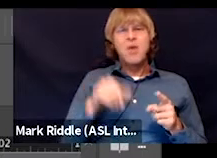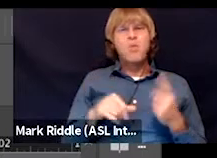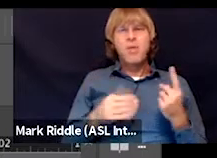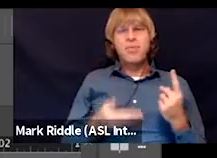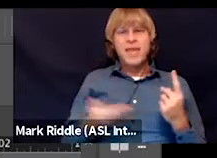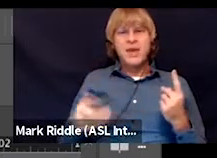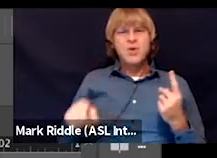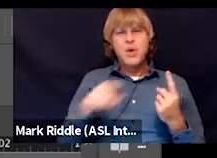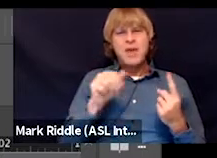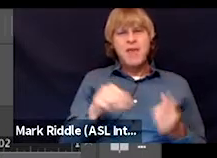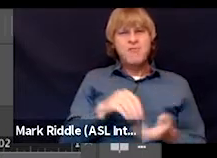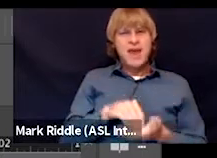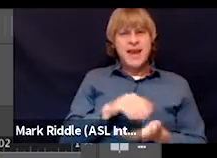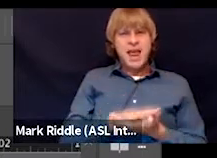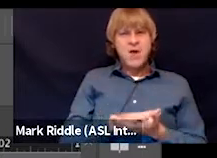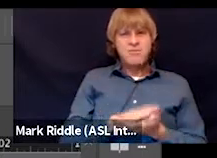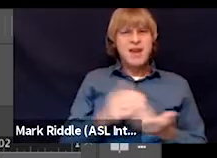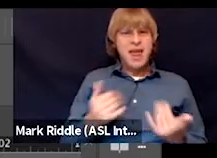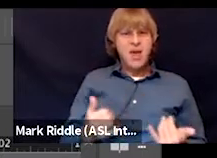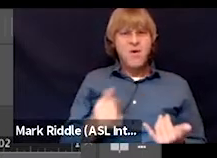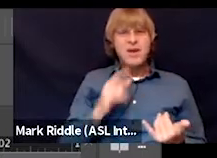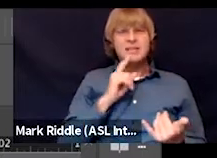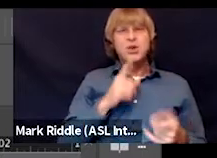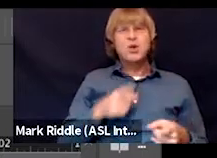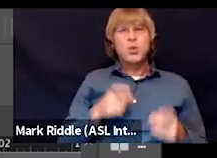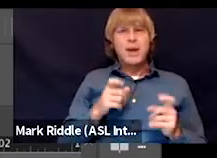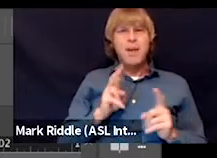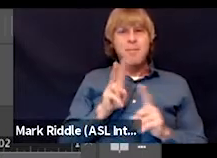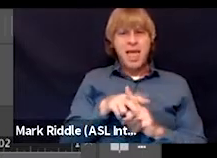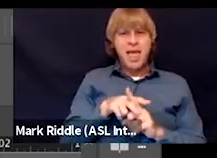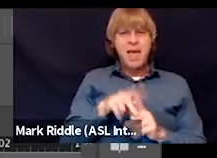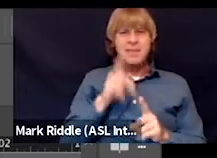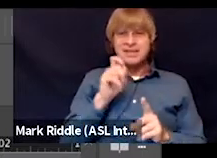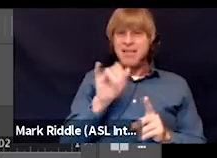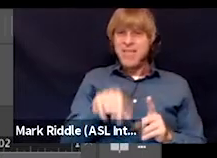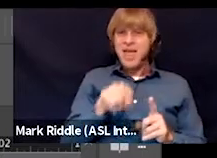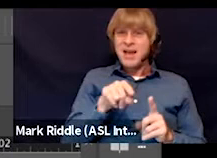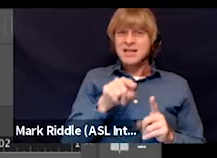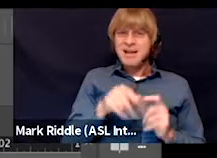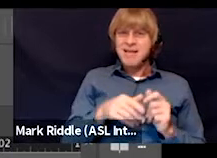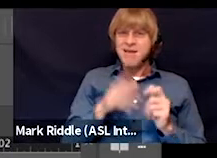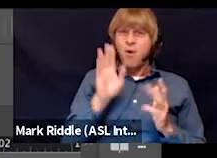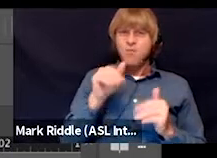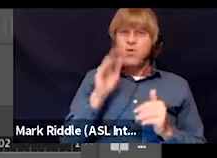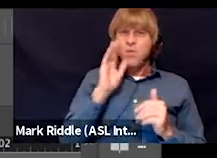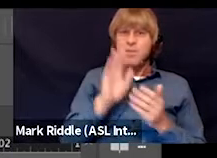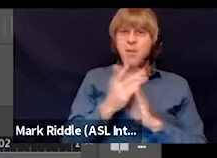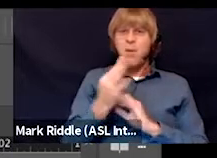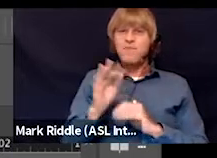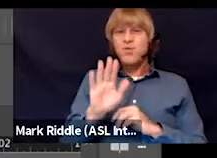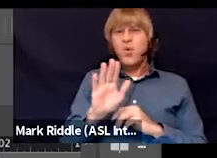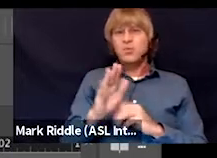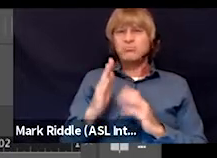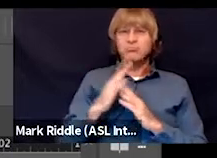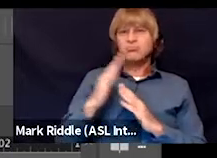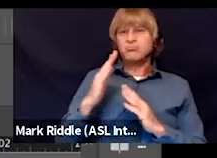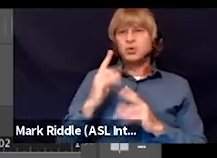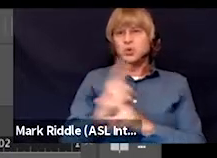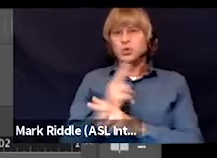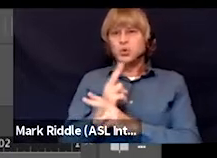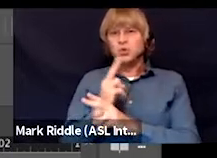that you can all write down now is quick apply, because that hopefully will become one of your